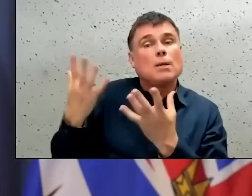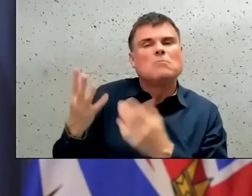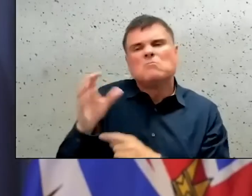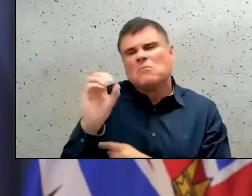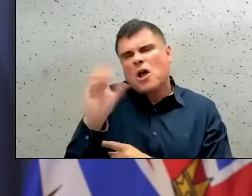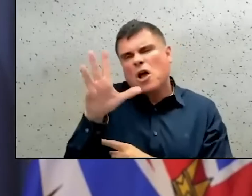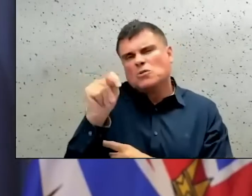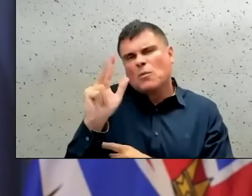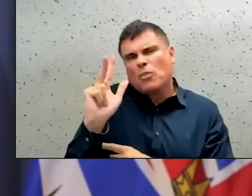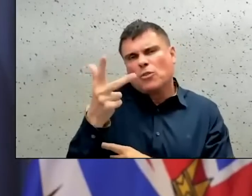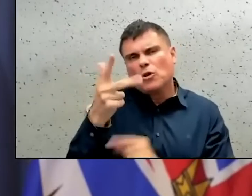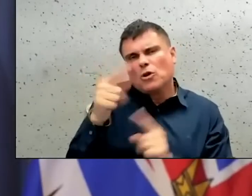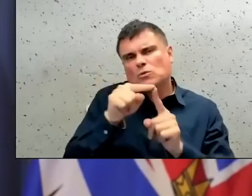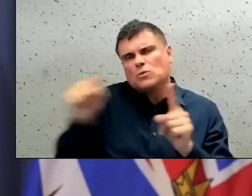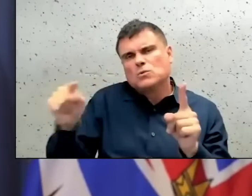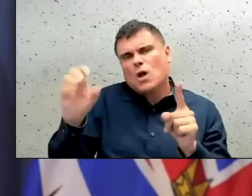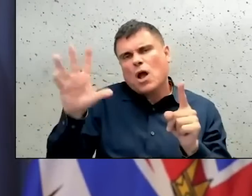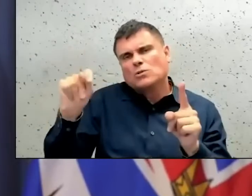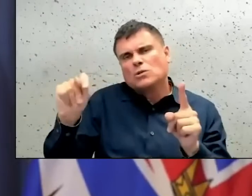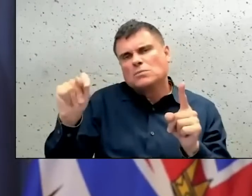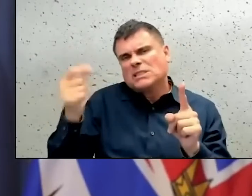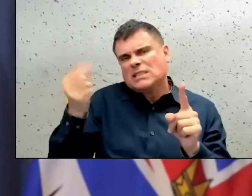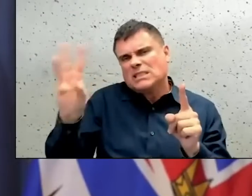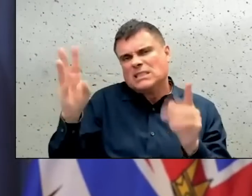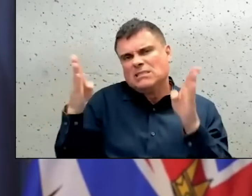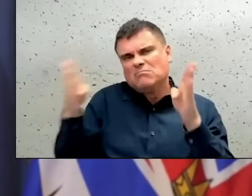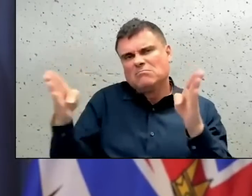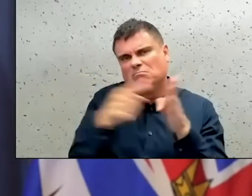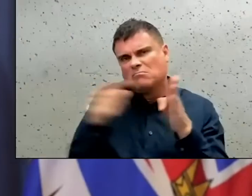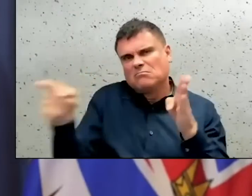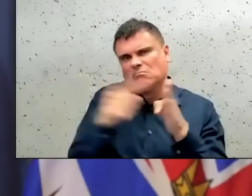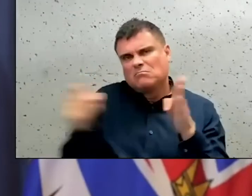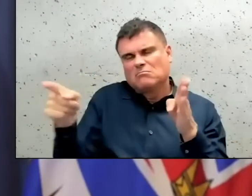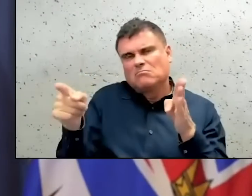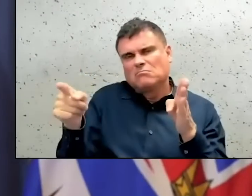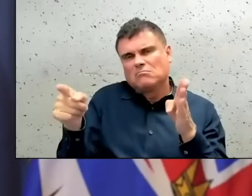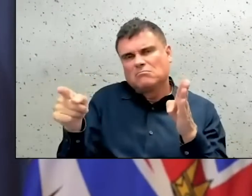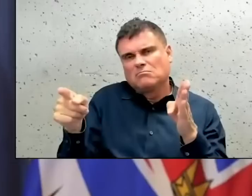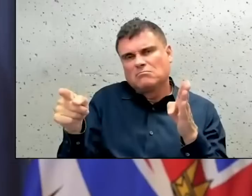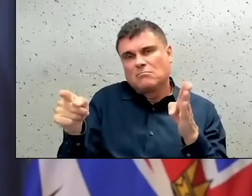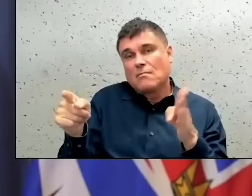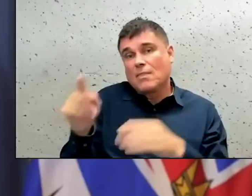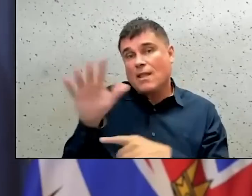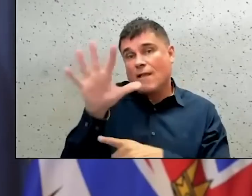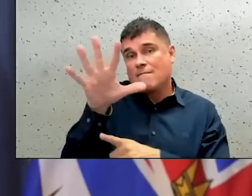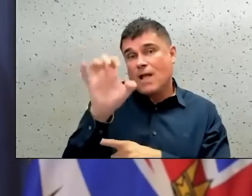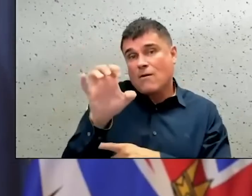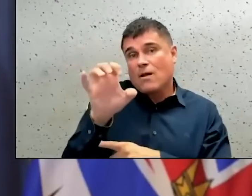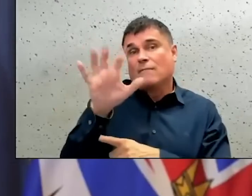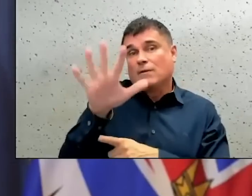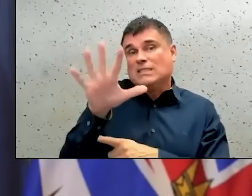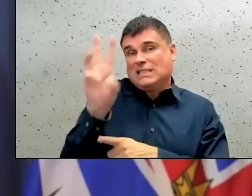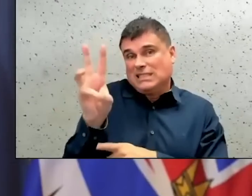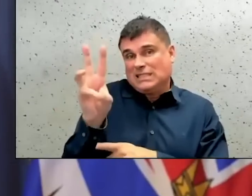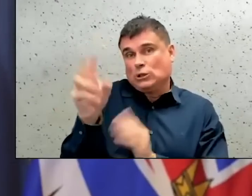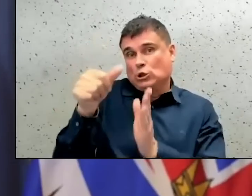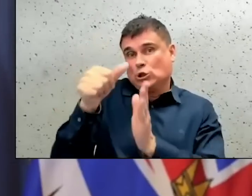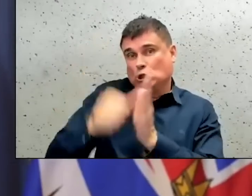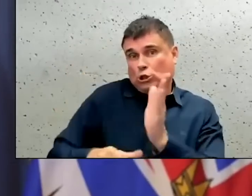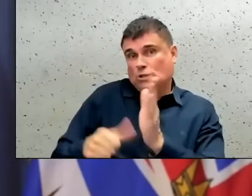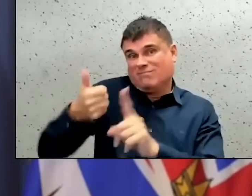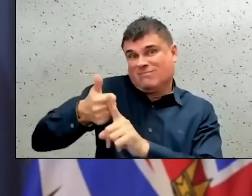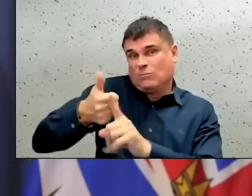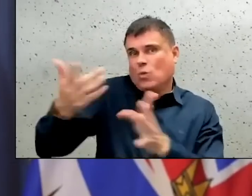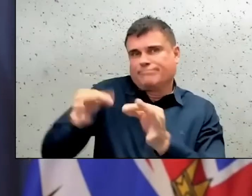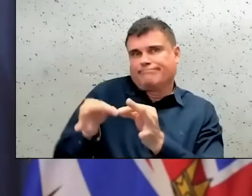October 16th. During that reporting period, health authorities postponed 556 non-urgent elective surgeries or